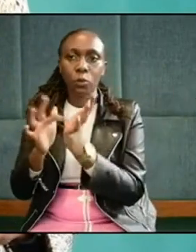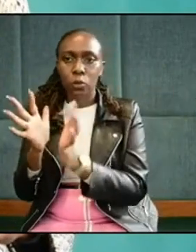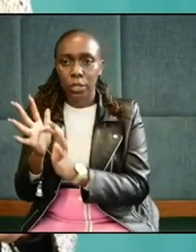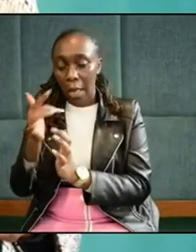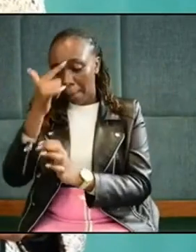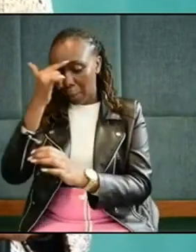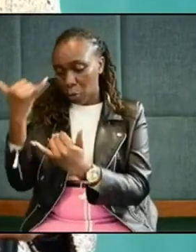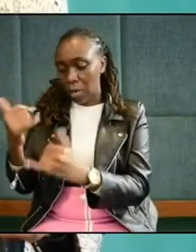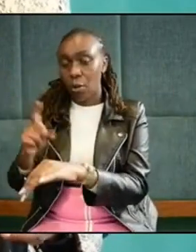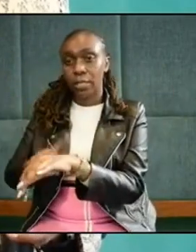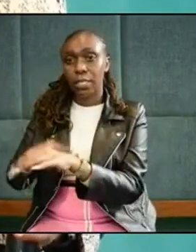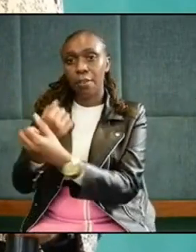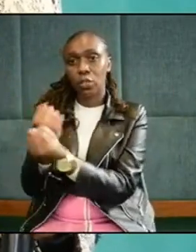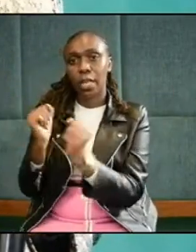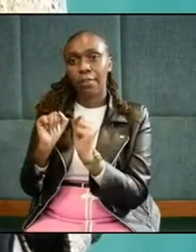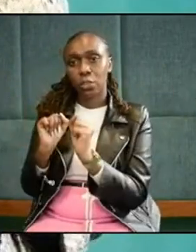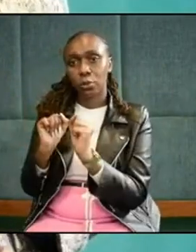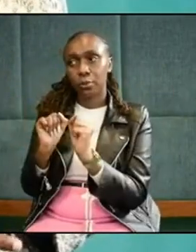a moment of salvation.